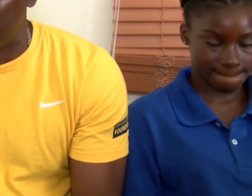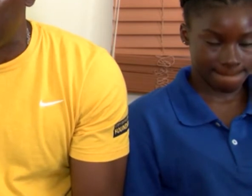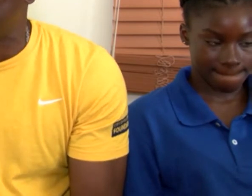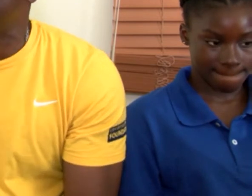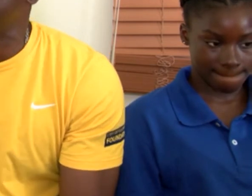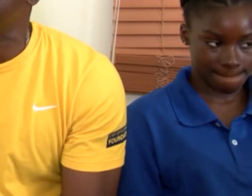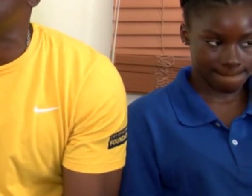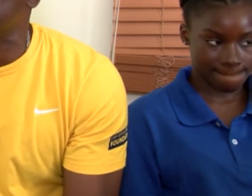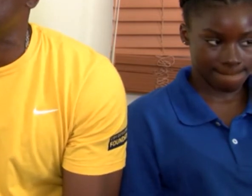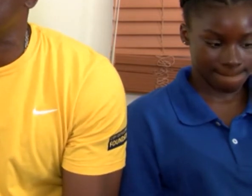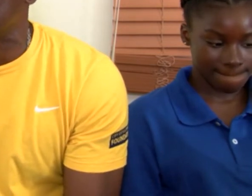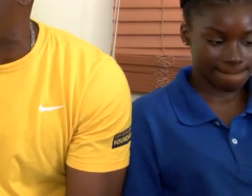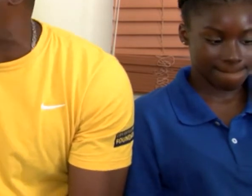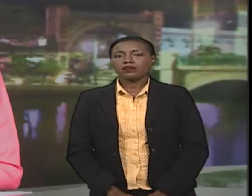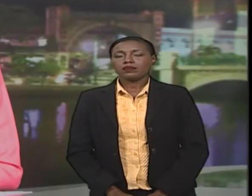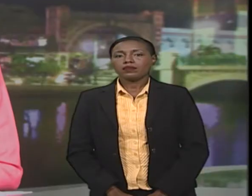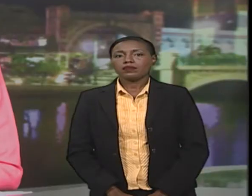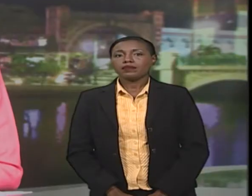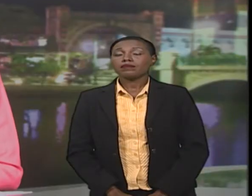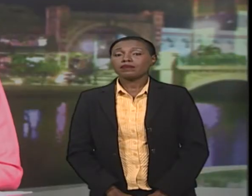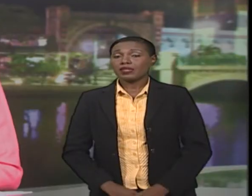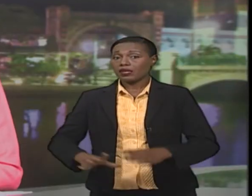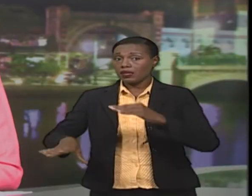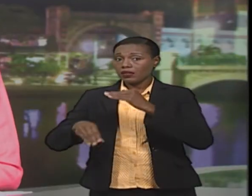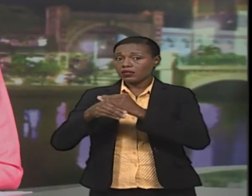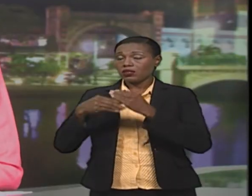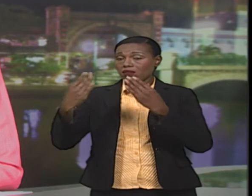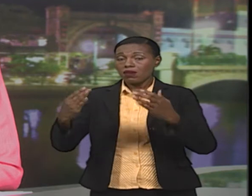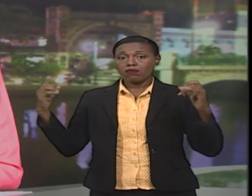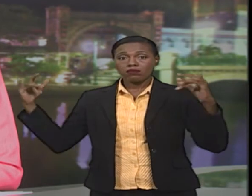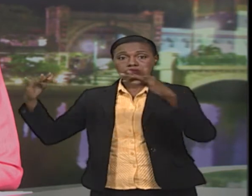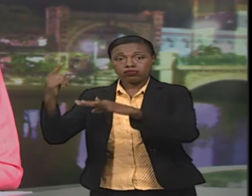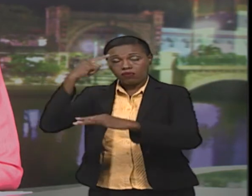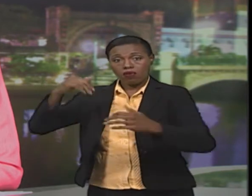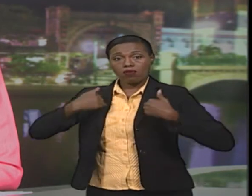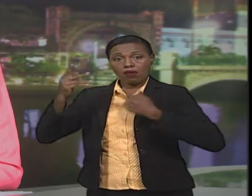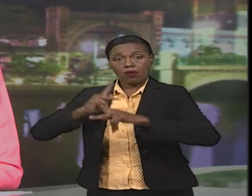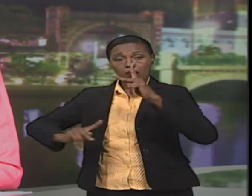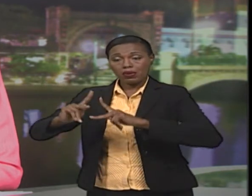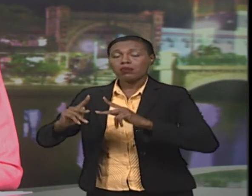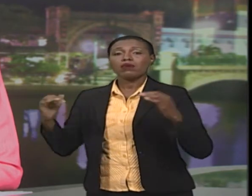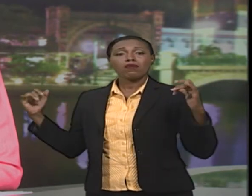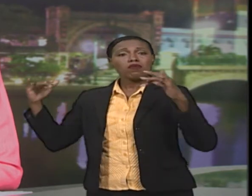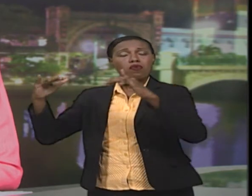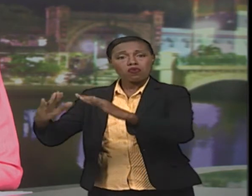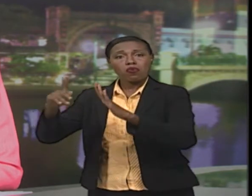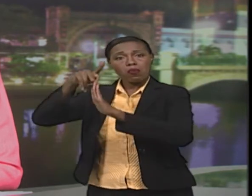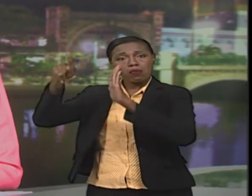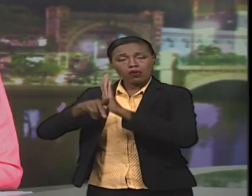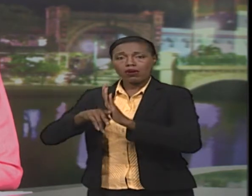community and find solutions. In addition to being a forum for young people, the youth rally will also